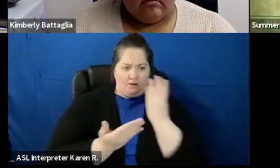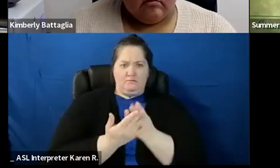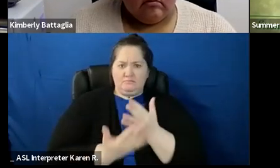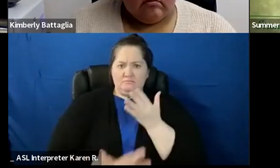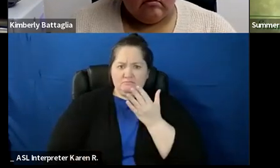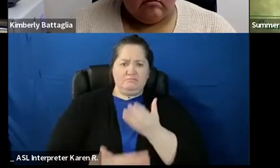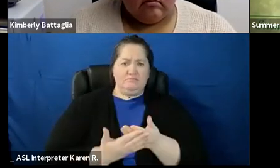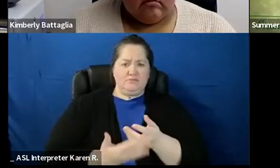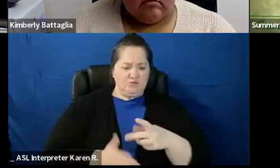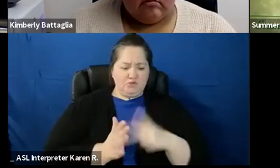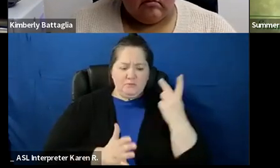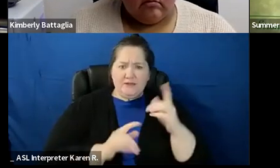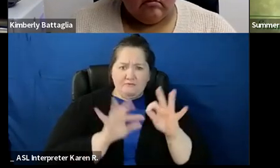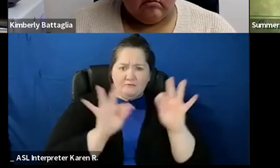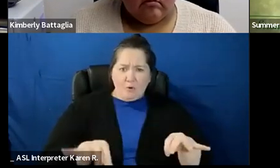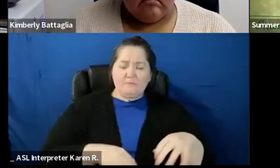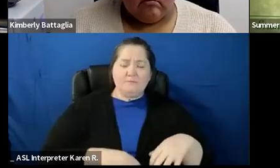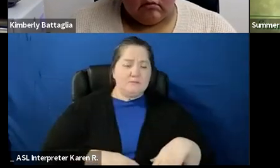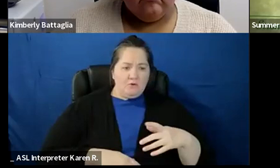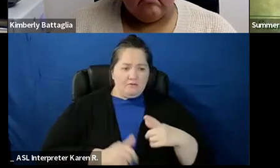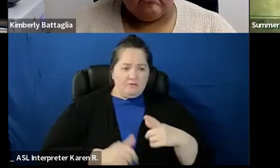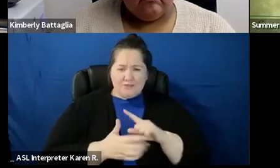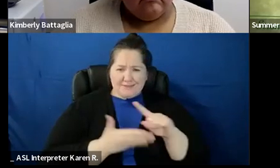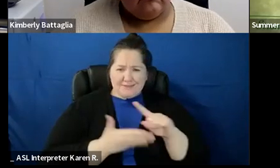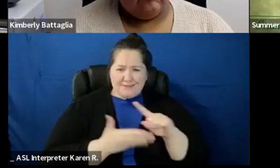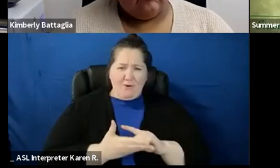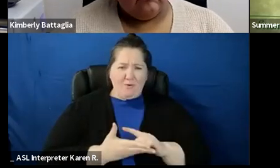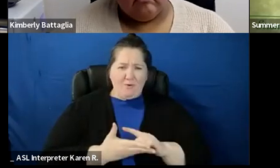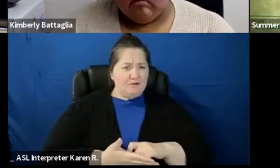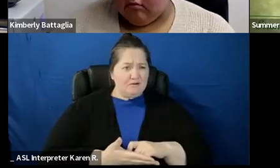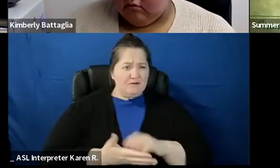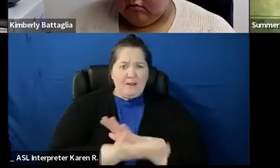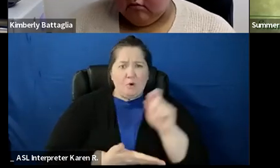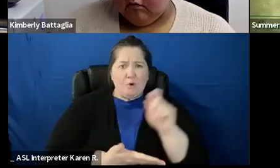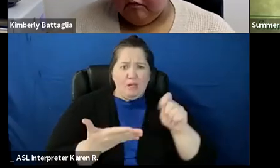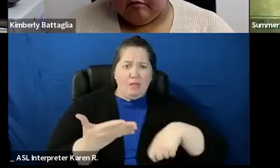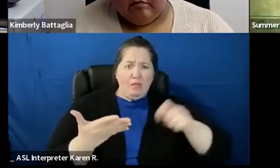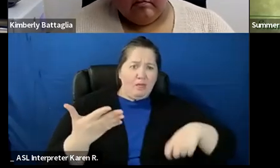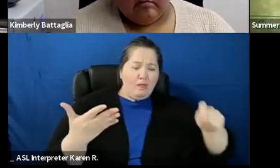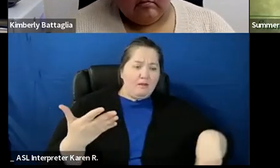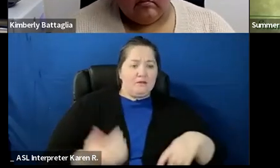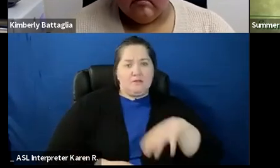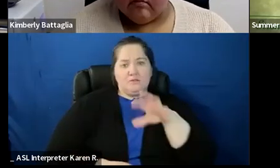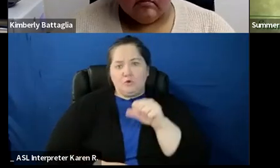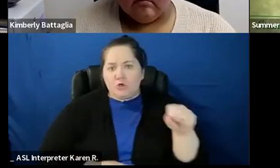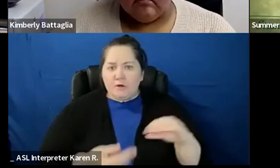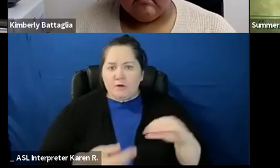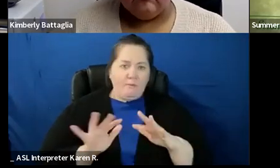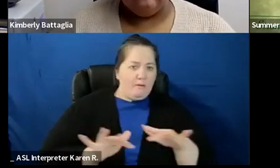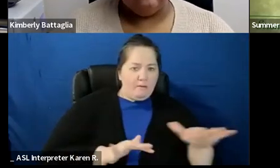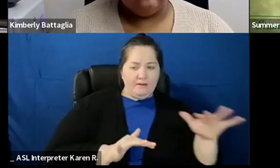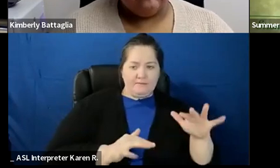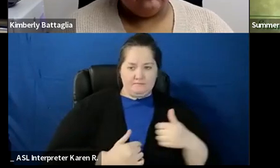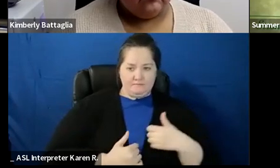hour you spend with someone is like getting to know all of like what is your social security number, which I don't know why